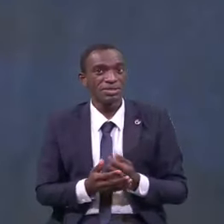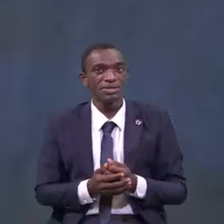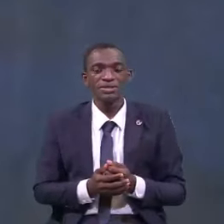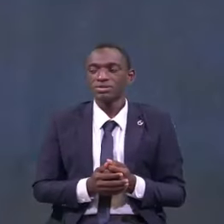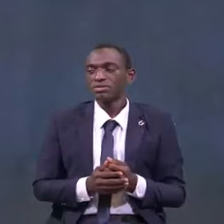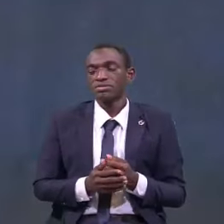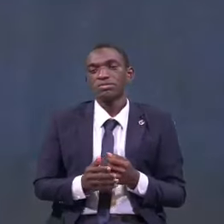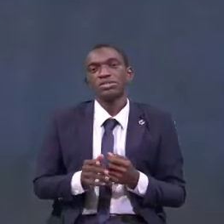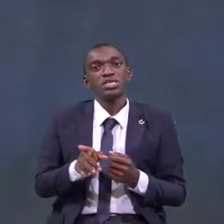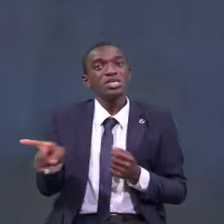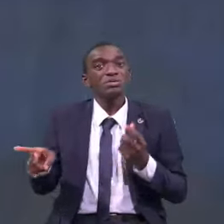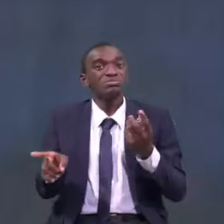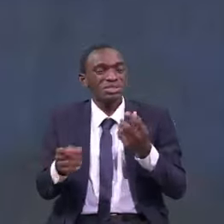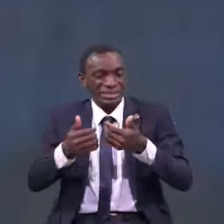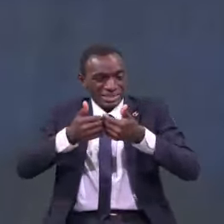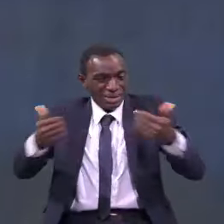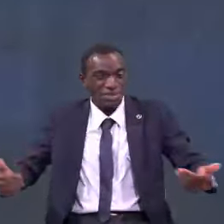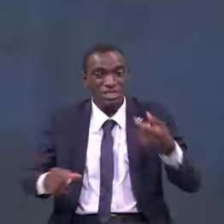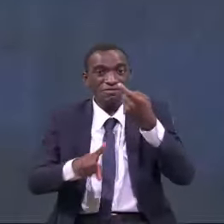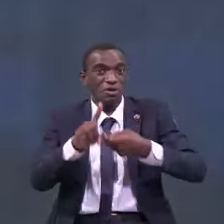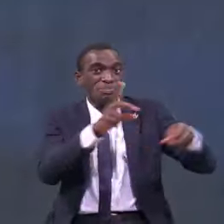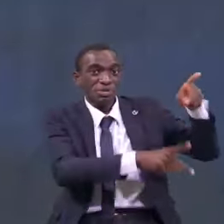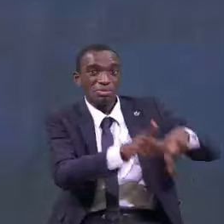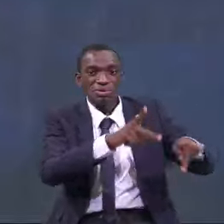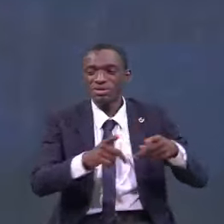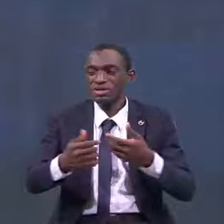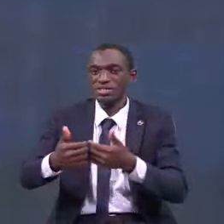Separated from man, separated from God.